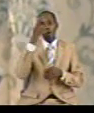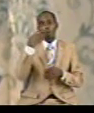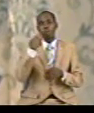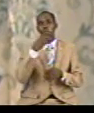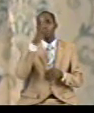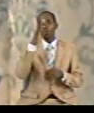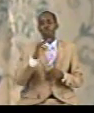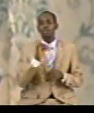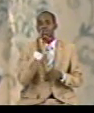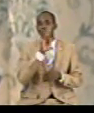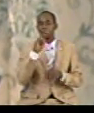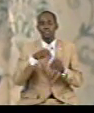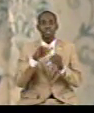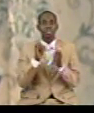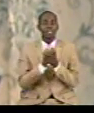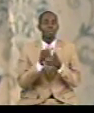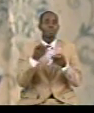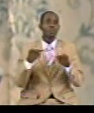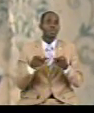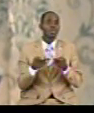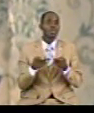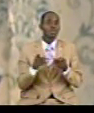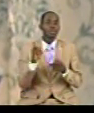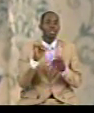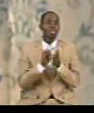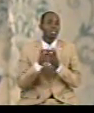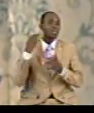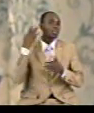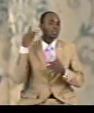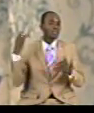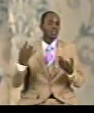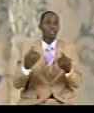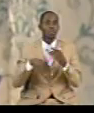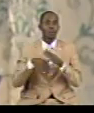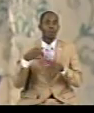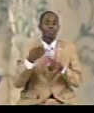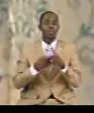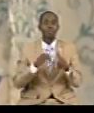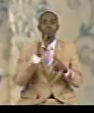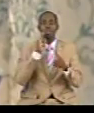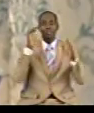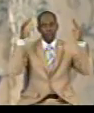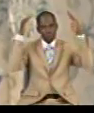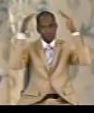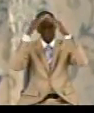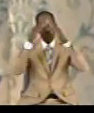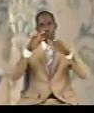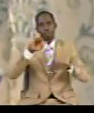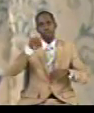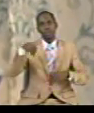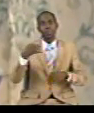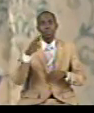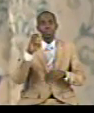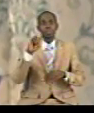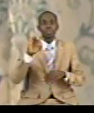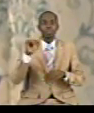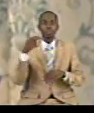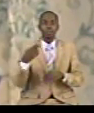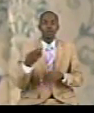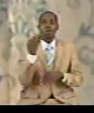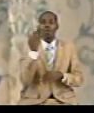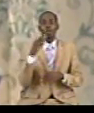from is Bishop Jeremiah Okunlola of the African Church. He's here with